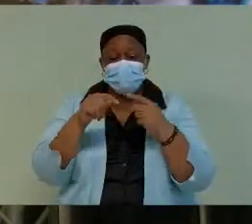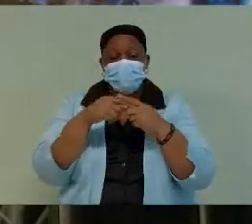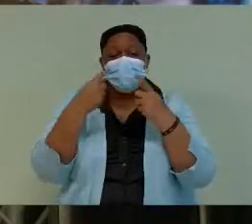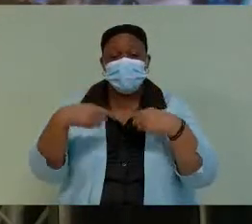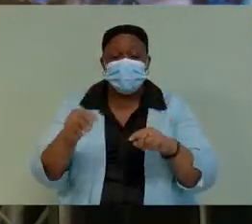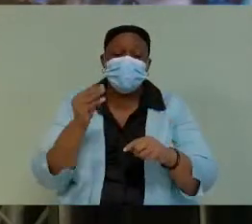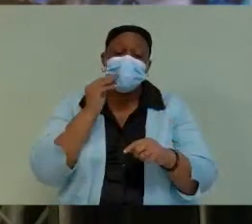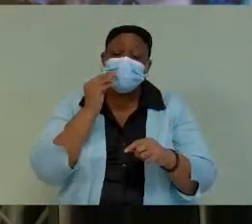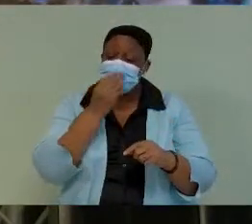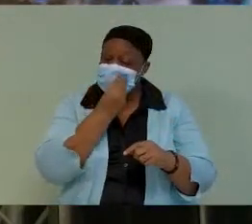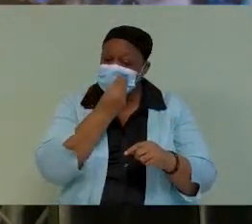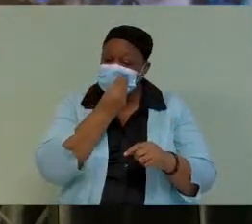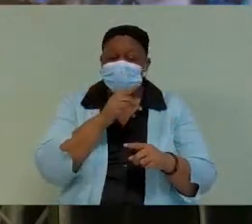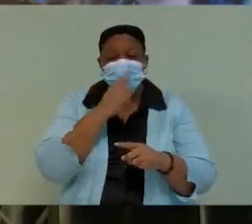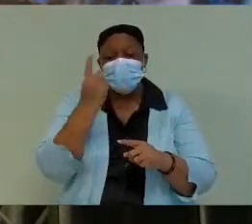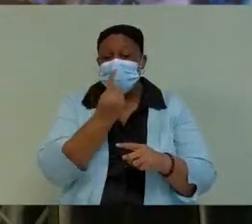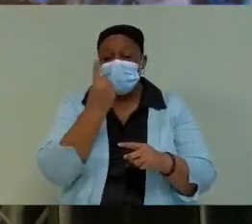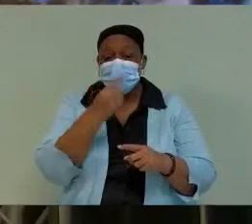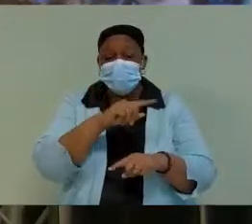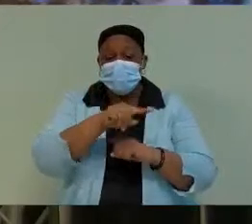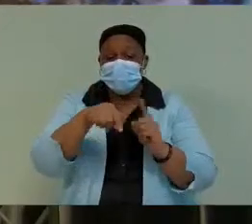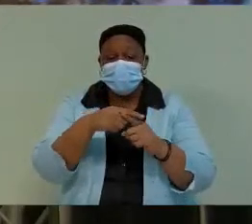when eating or drinking.